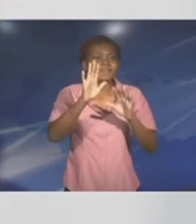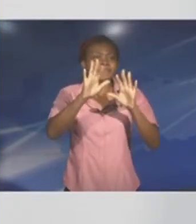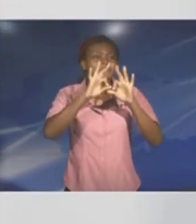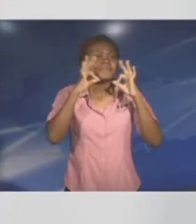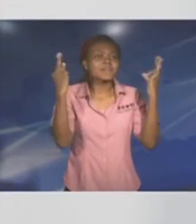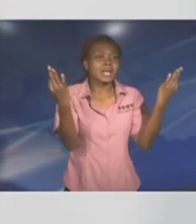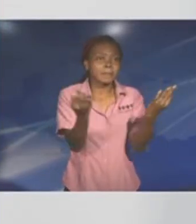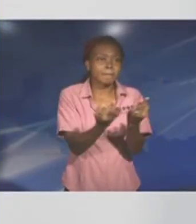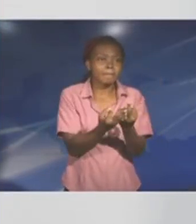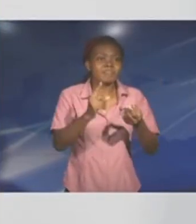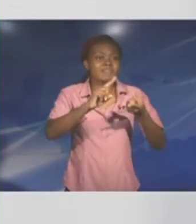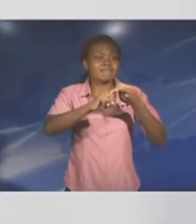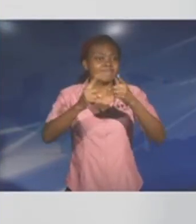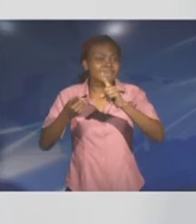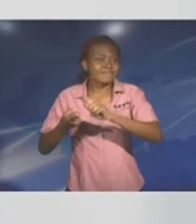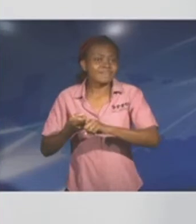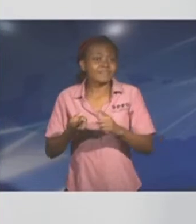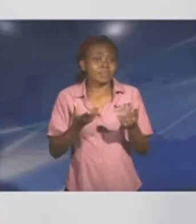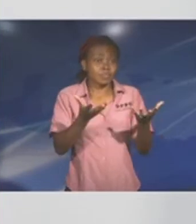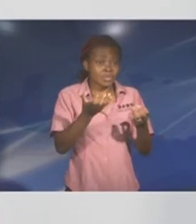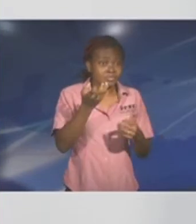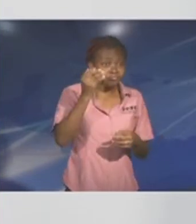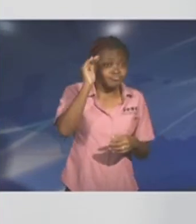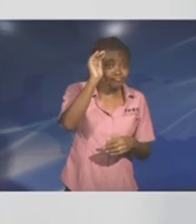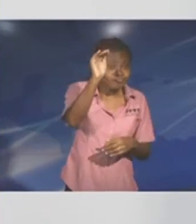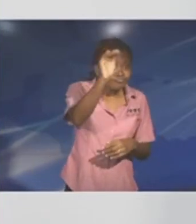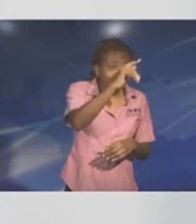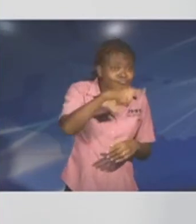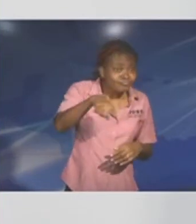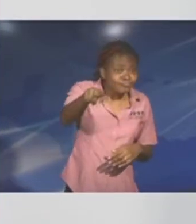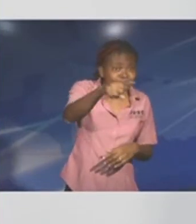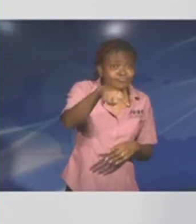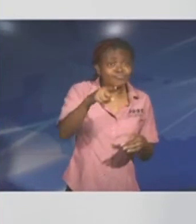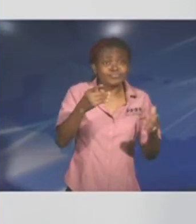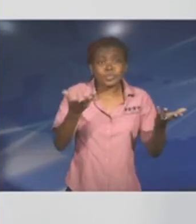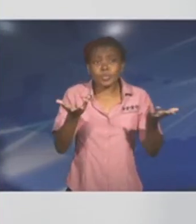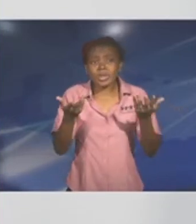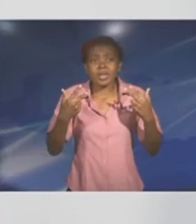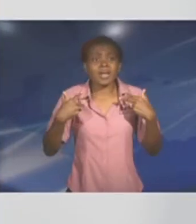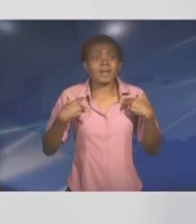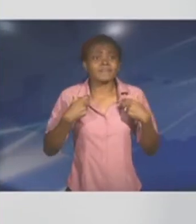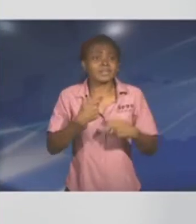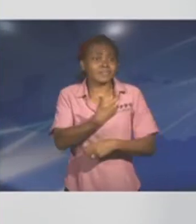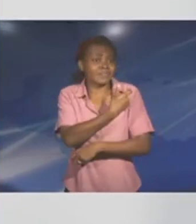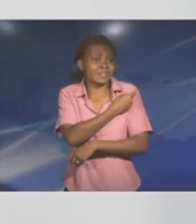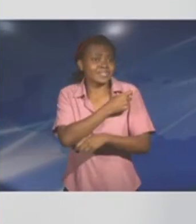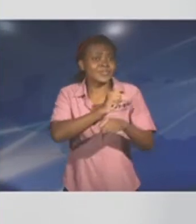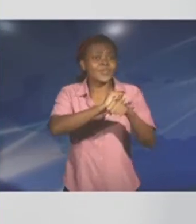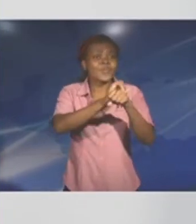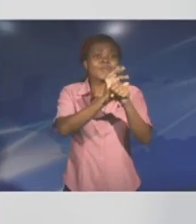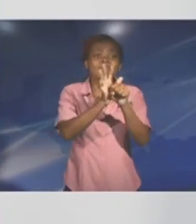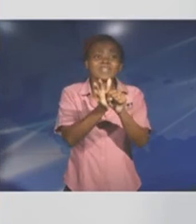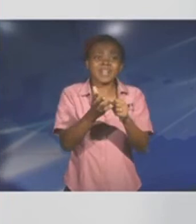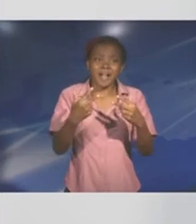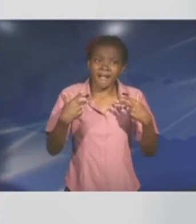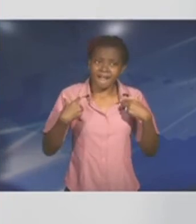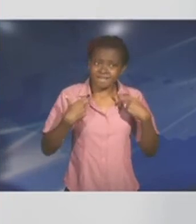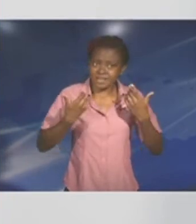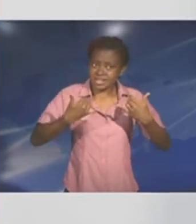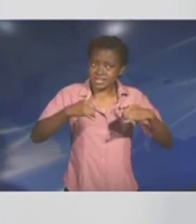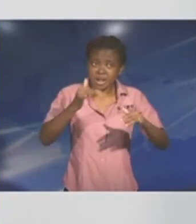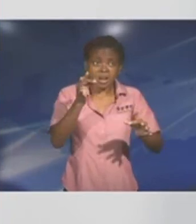to remind the public that COVID-19 vaccines are available for everyone 5 years of age and above. If you have